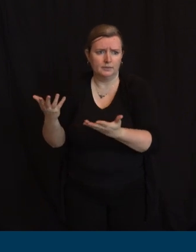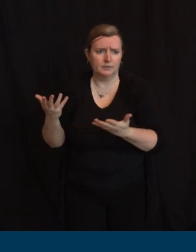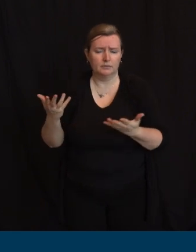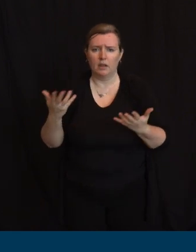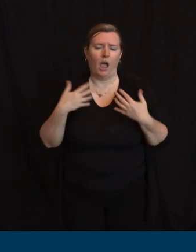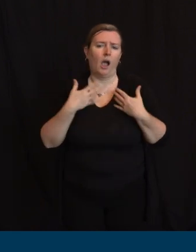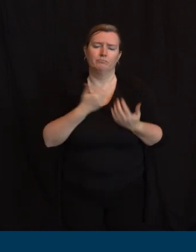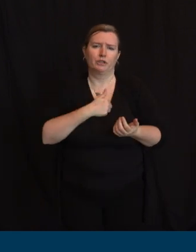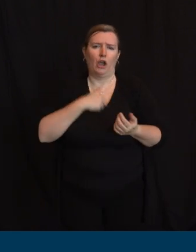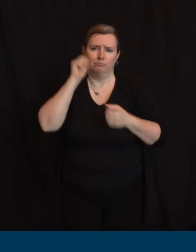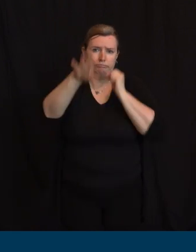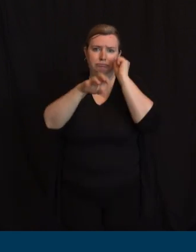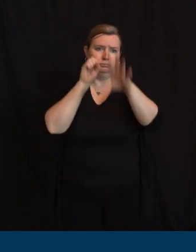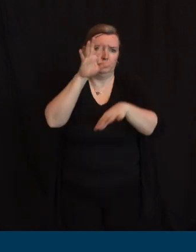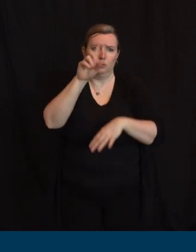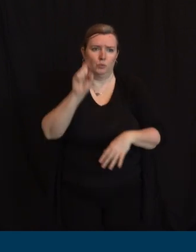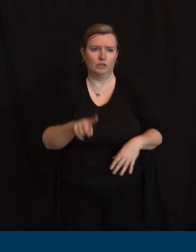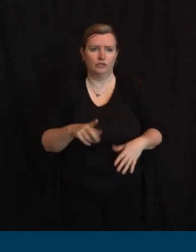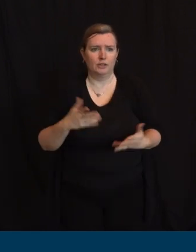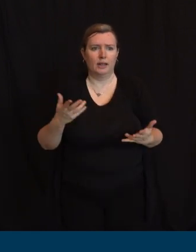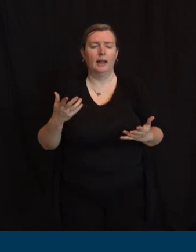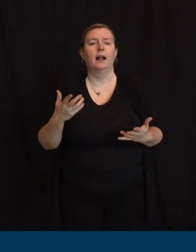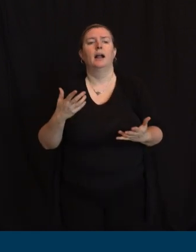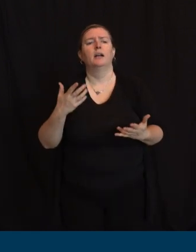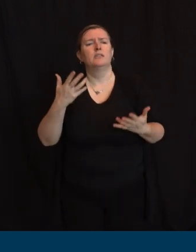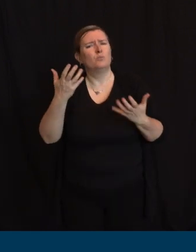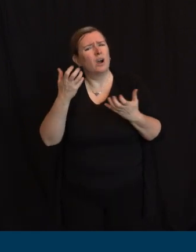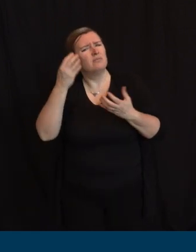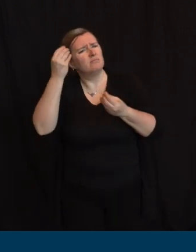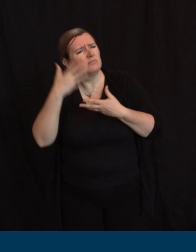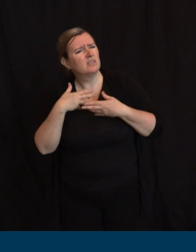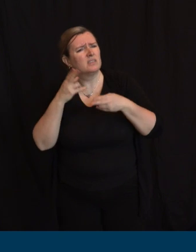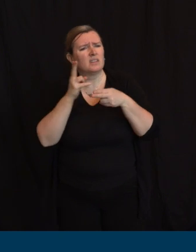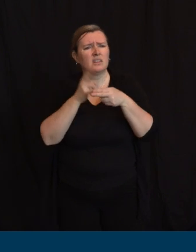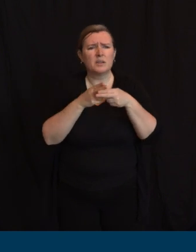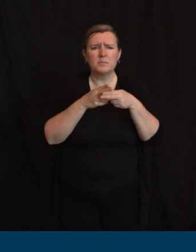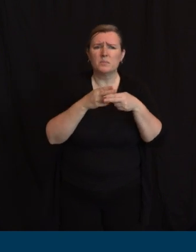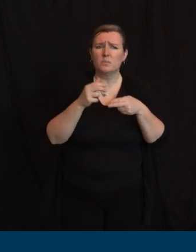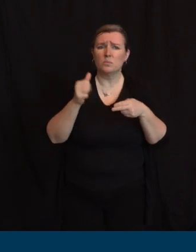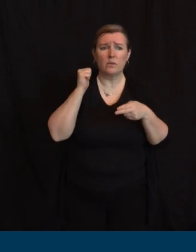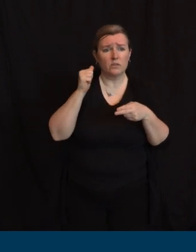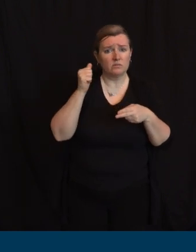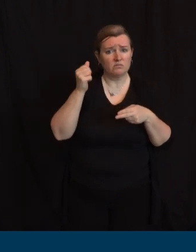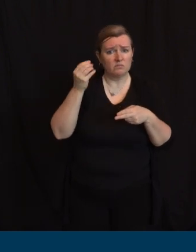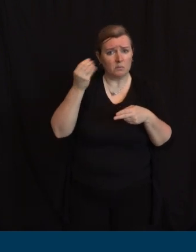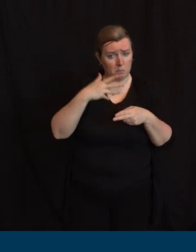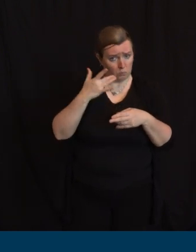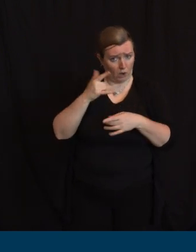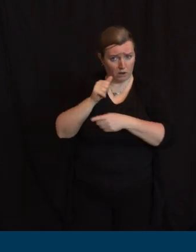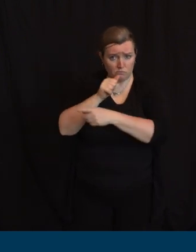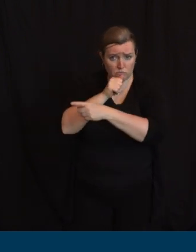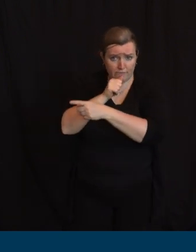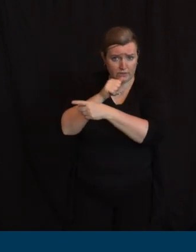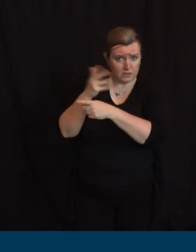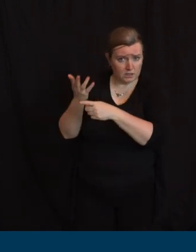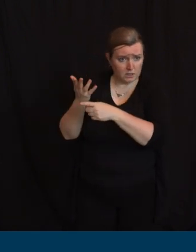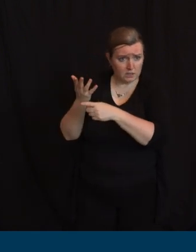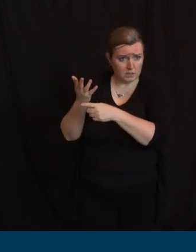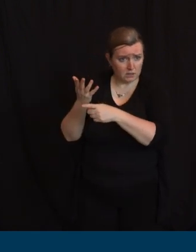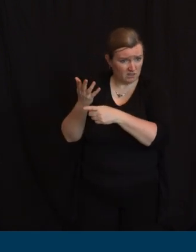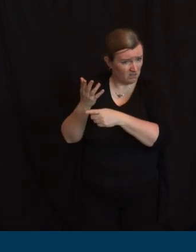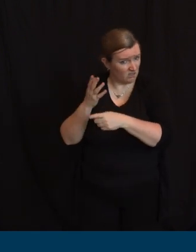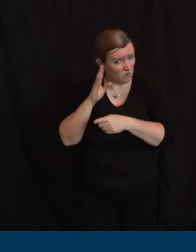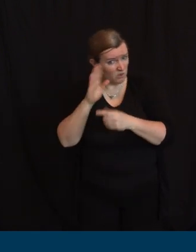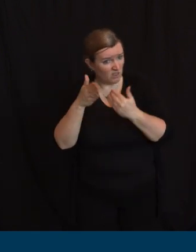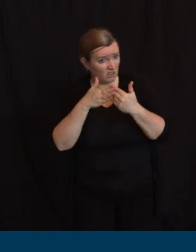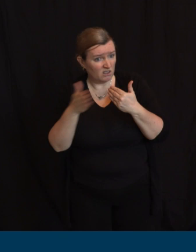these places. You said you wouldn't because of privacy, and that's clearly the Andover one. At what point will you name these places to let people know what is